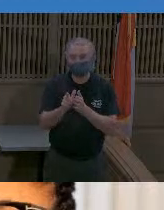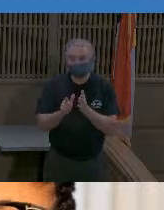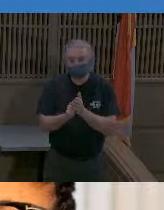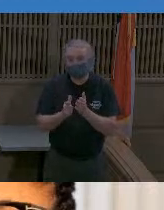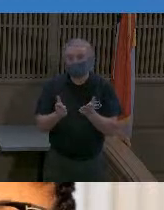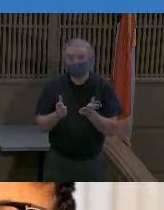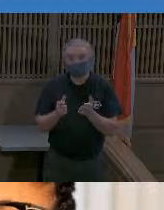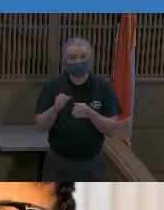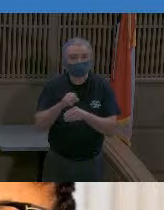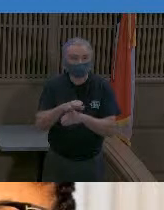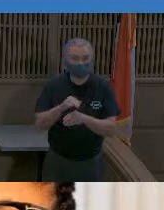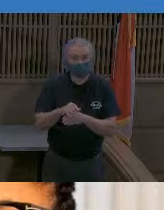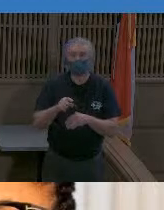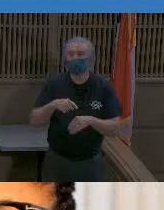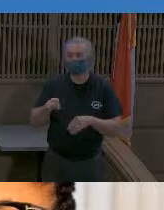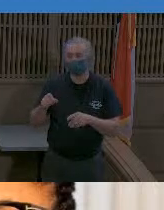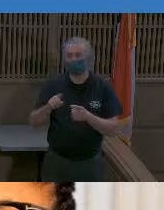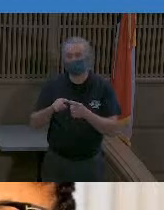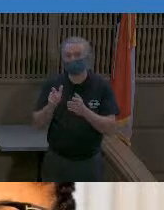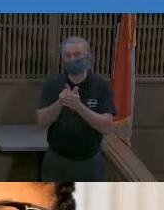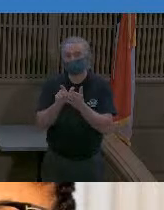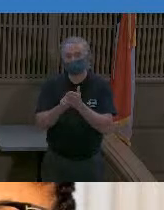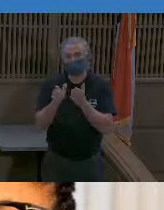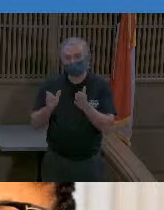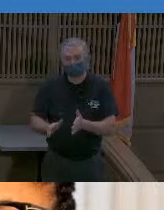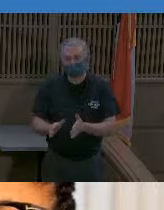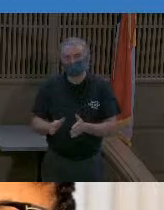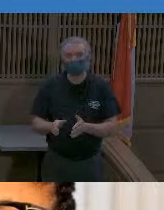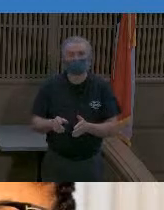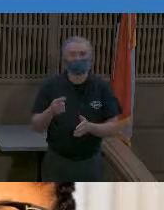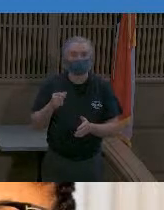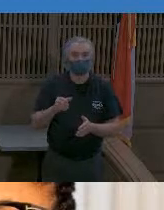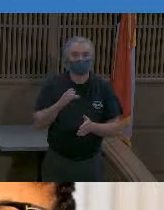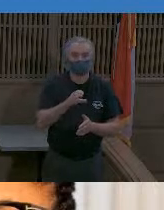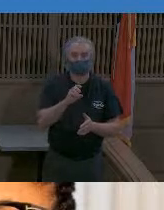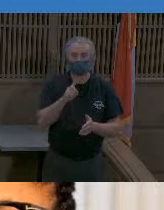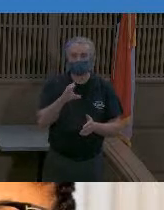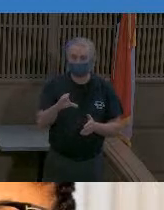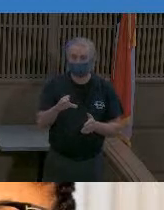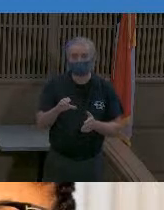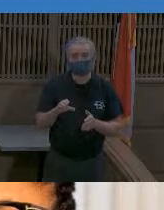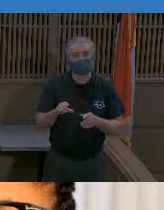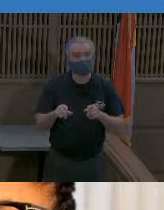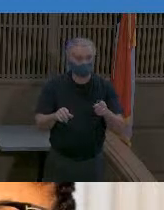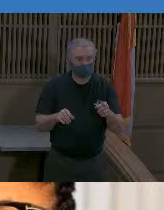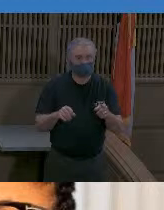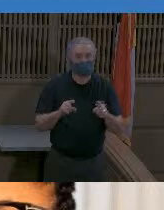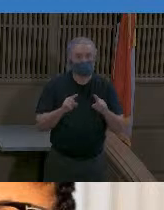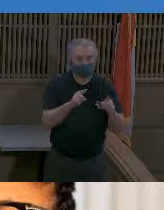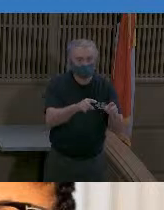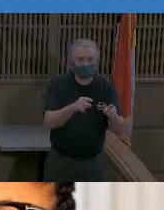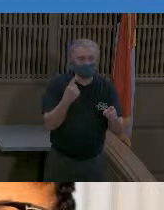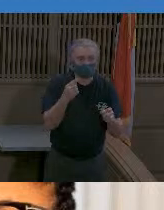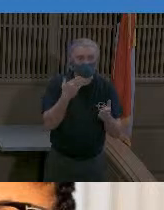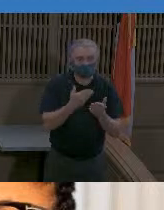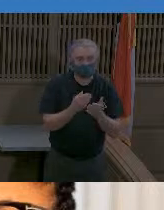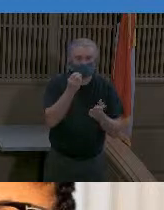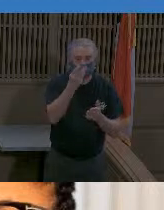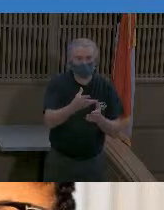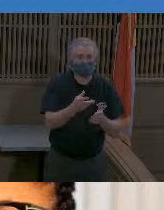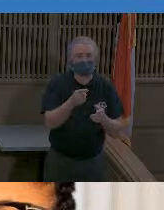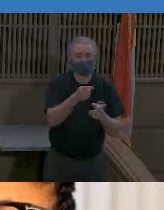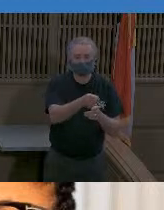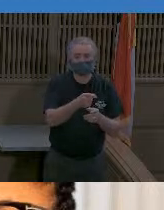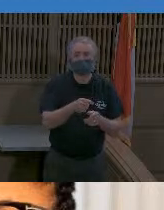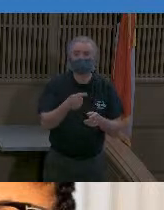Go to the CDC website. Talk to your doctor. Listen to the information that's going to be delivered by Dr. Black